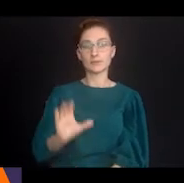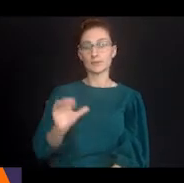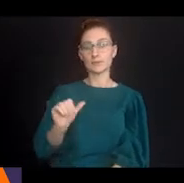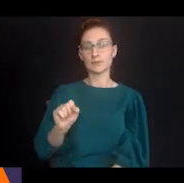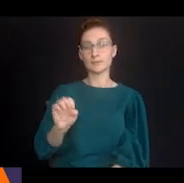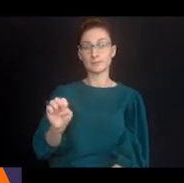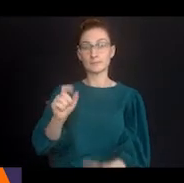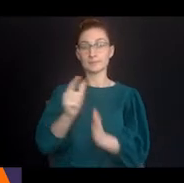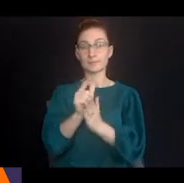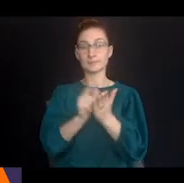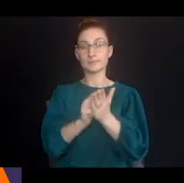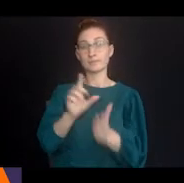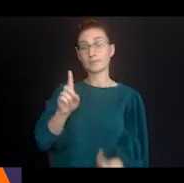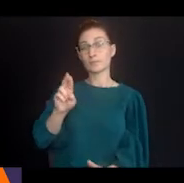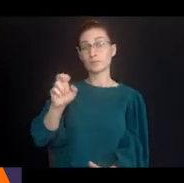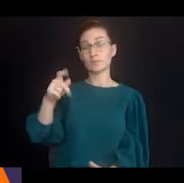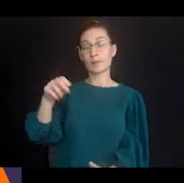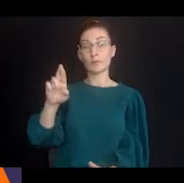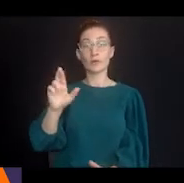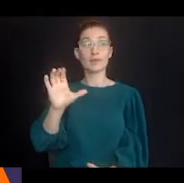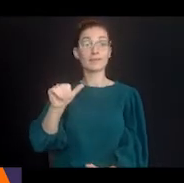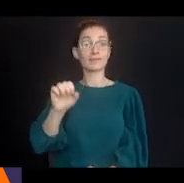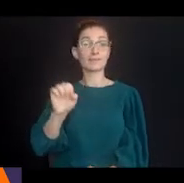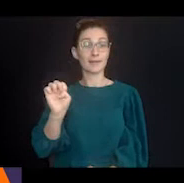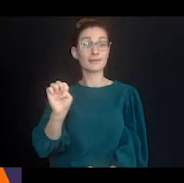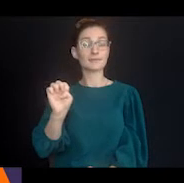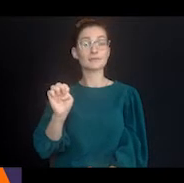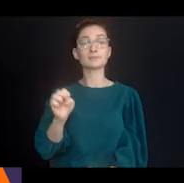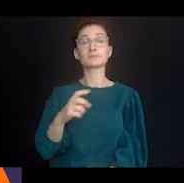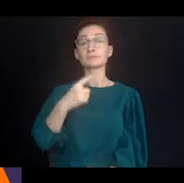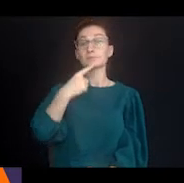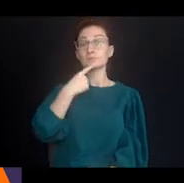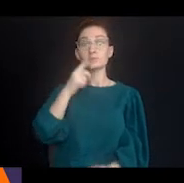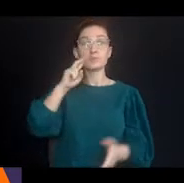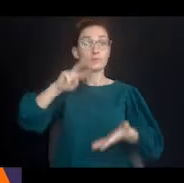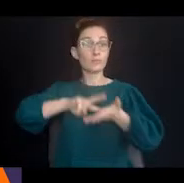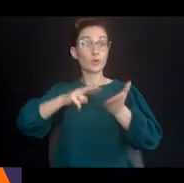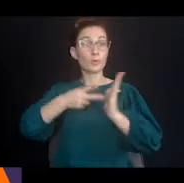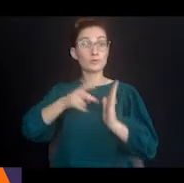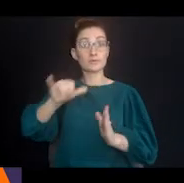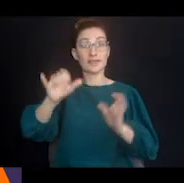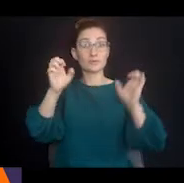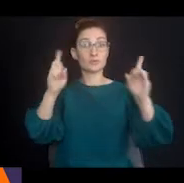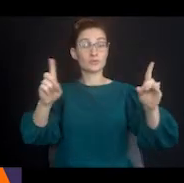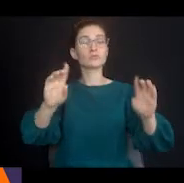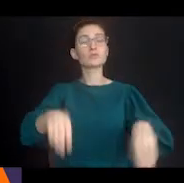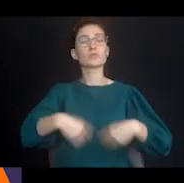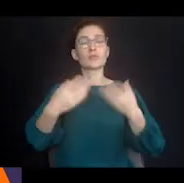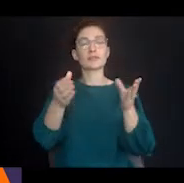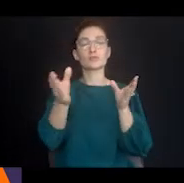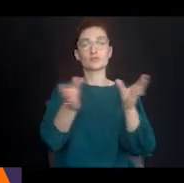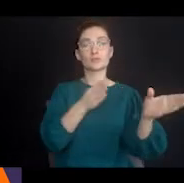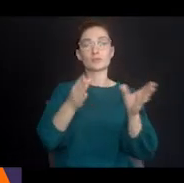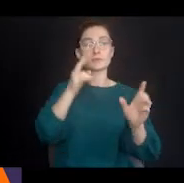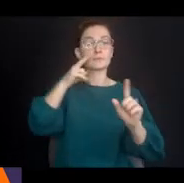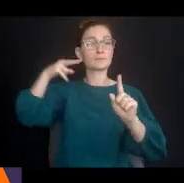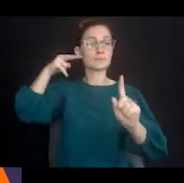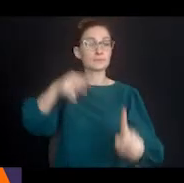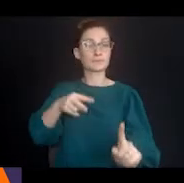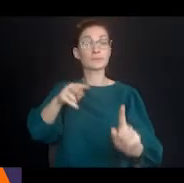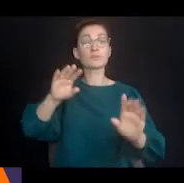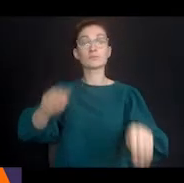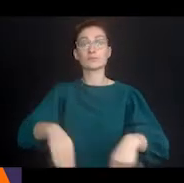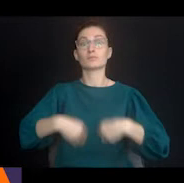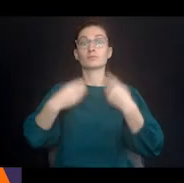Case law, the Draper case, held that the purpose of compensatory education is to provide services